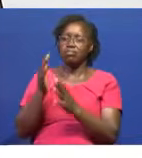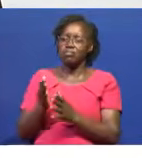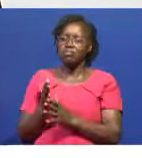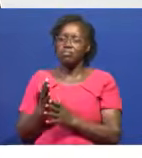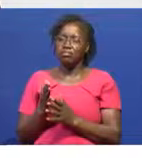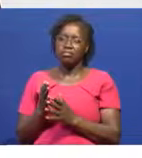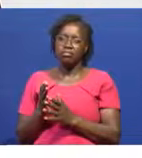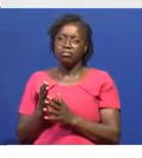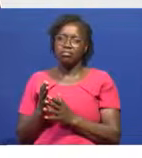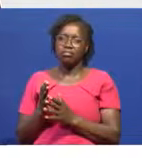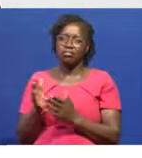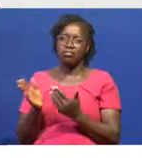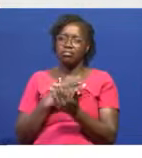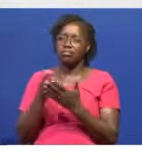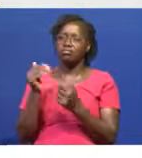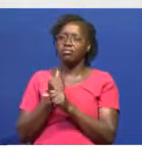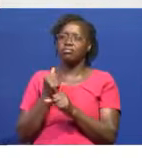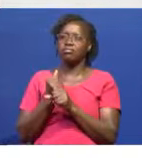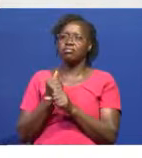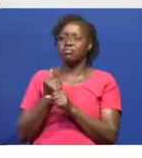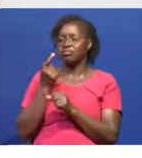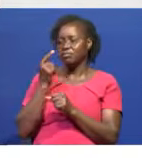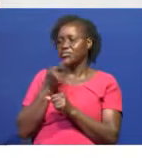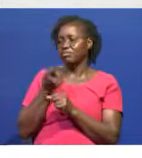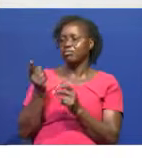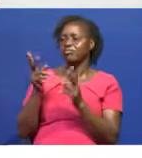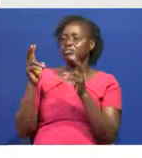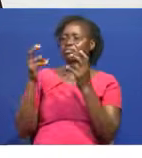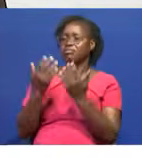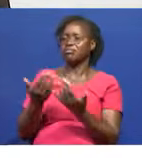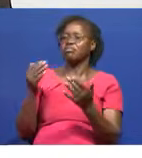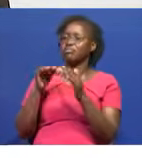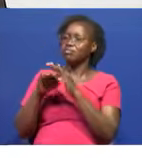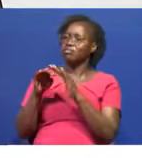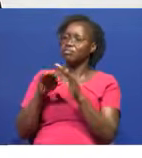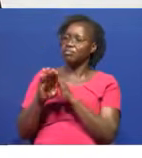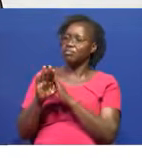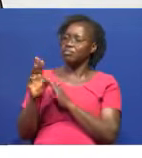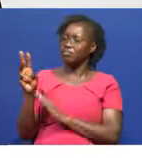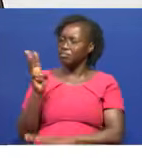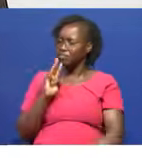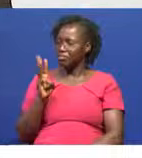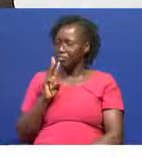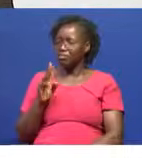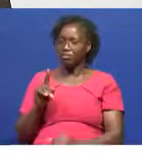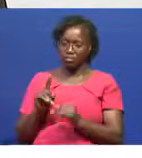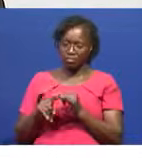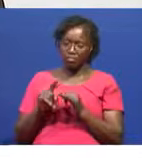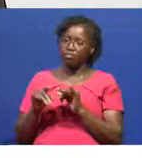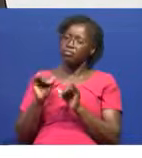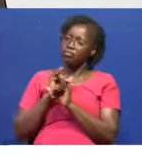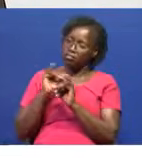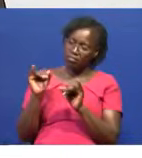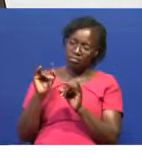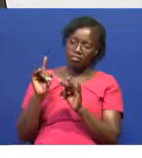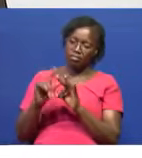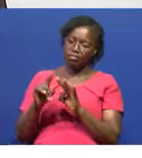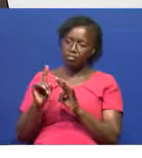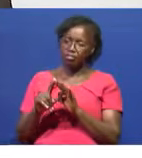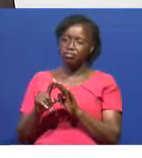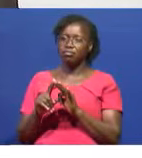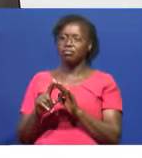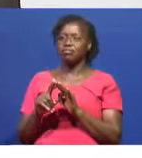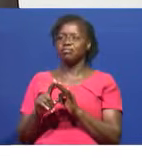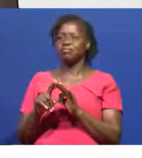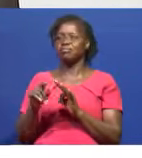them, whatever you are doing, you want to look at this issue for children. Access to water, access to sanitation, access